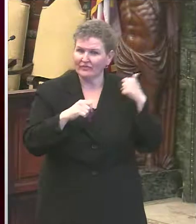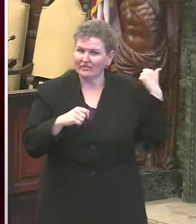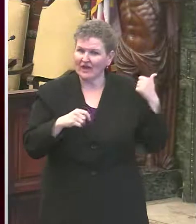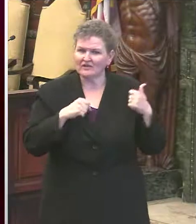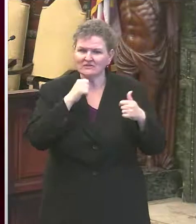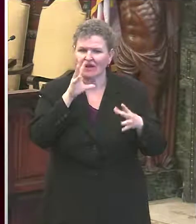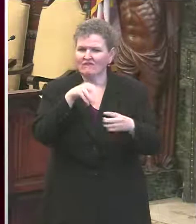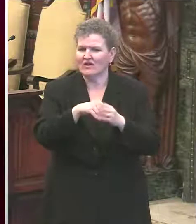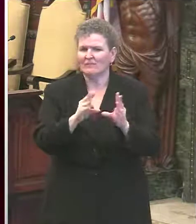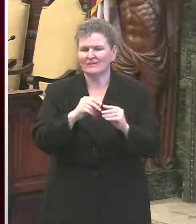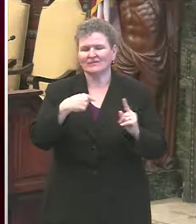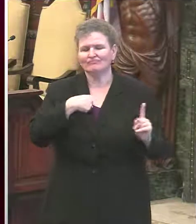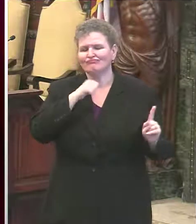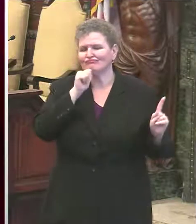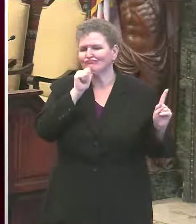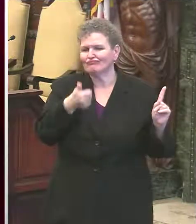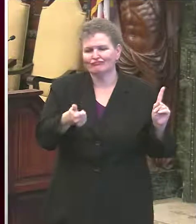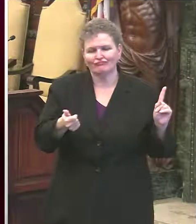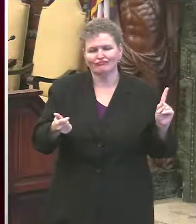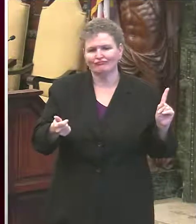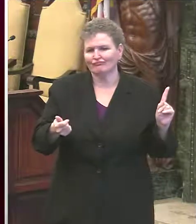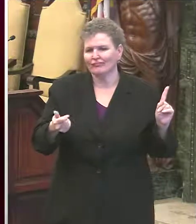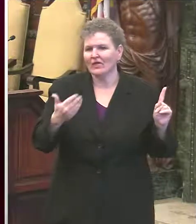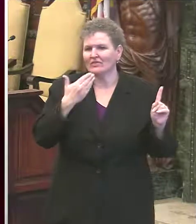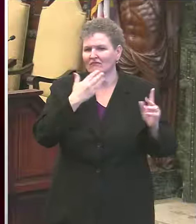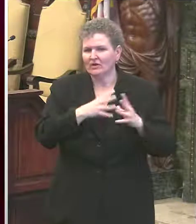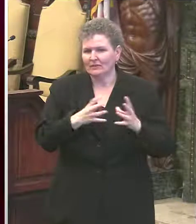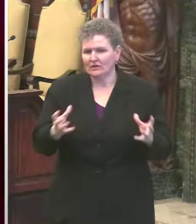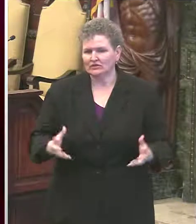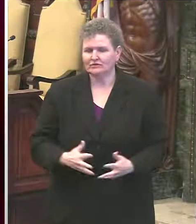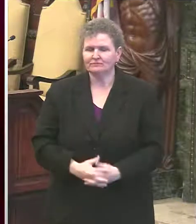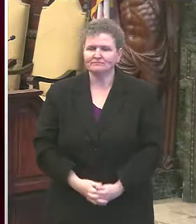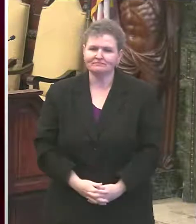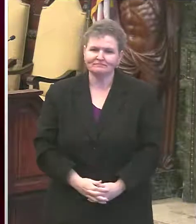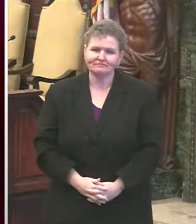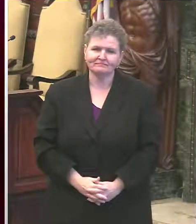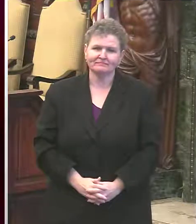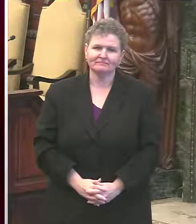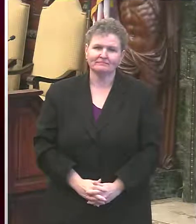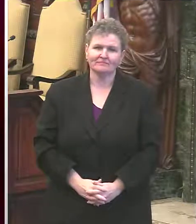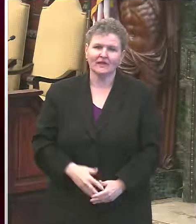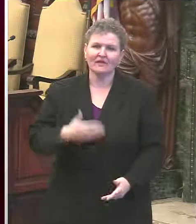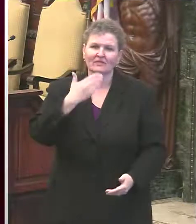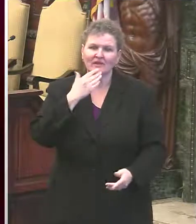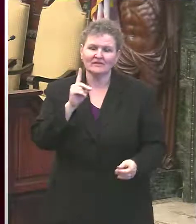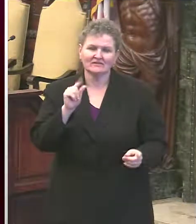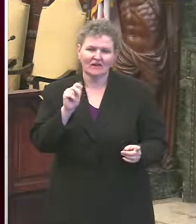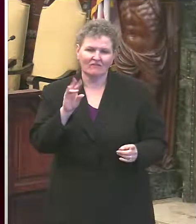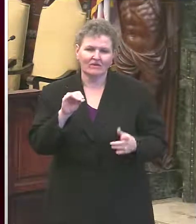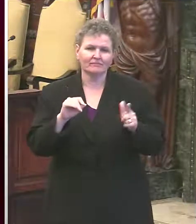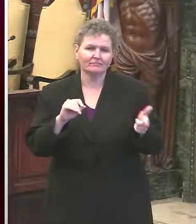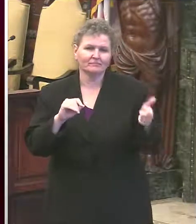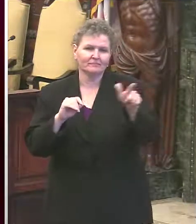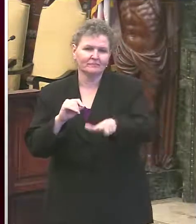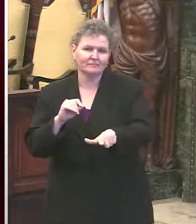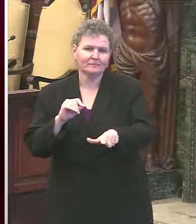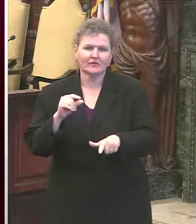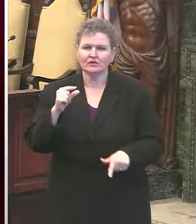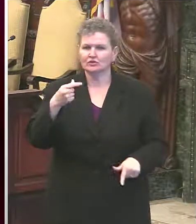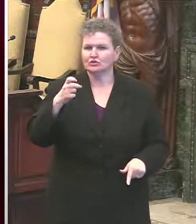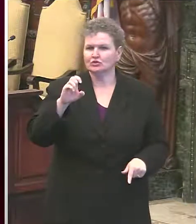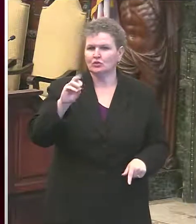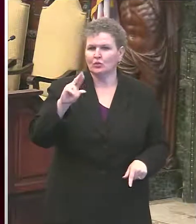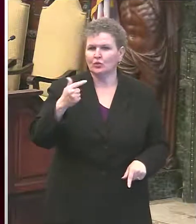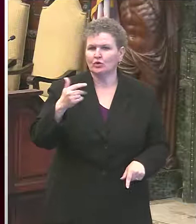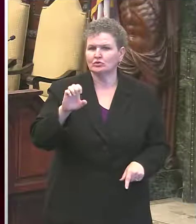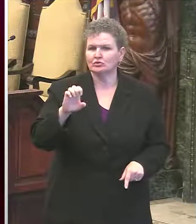meeting. All right, thank you very much. Thanks. Thanks, David. Next up, we have George Solis from